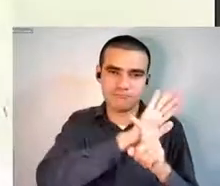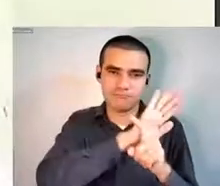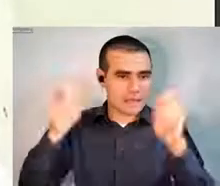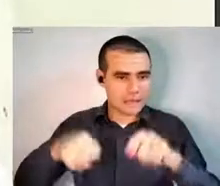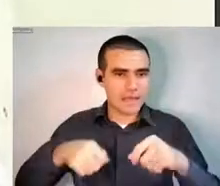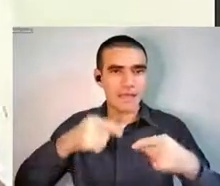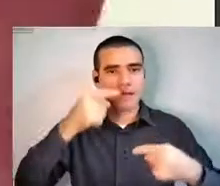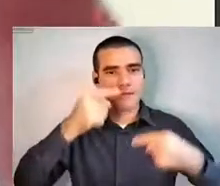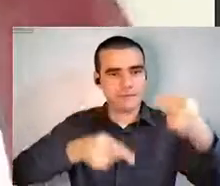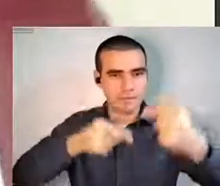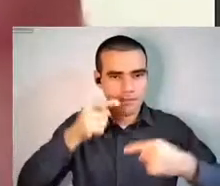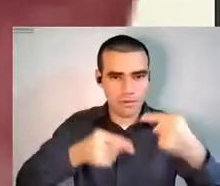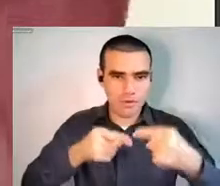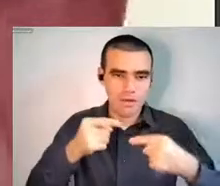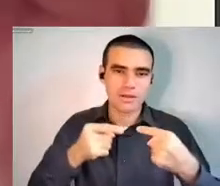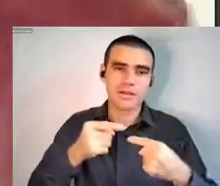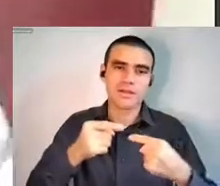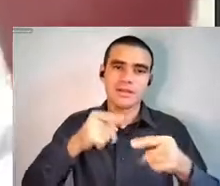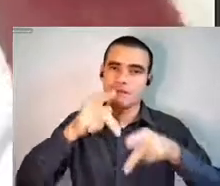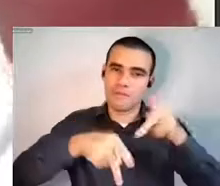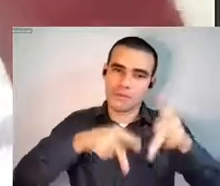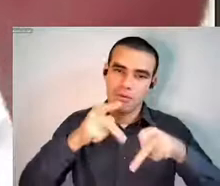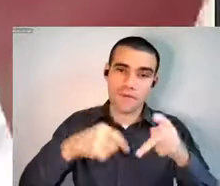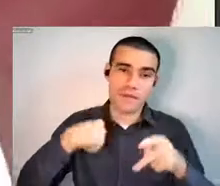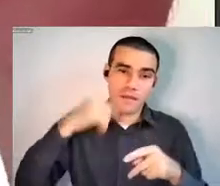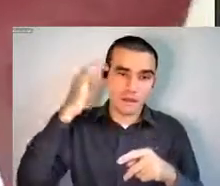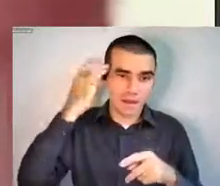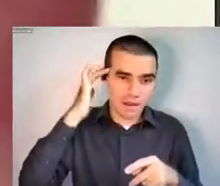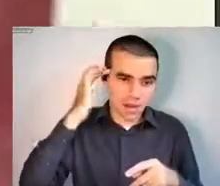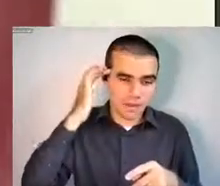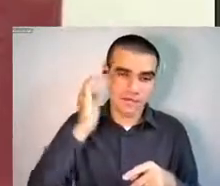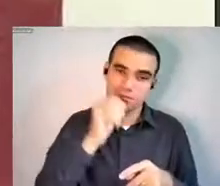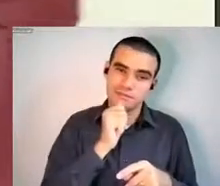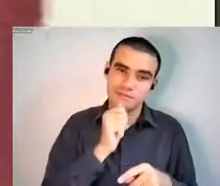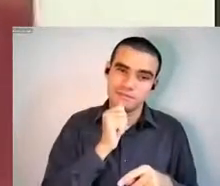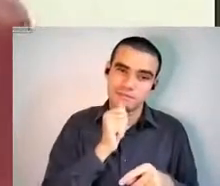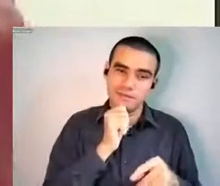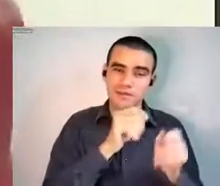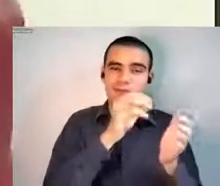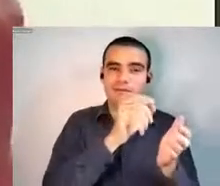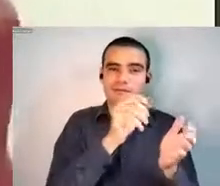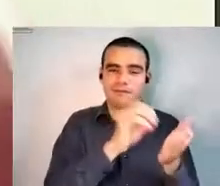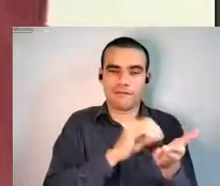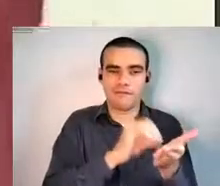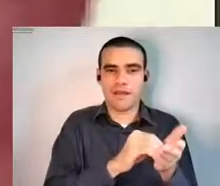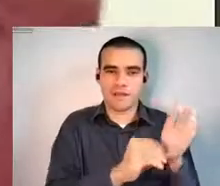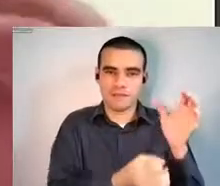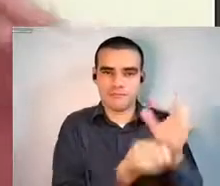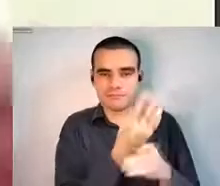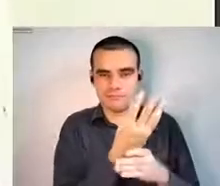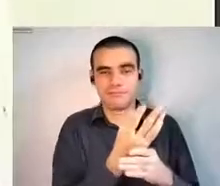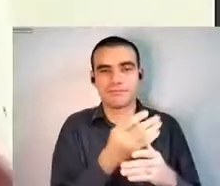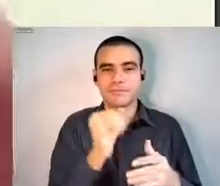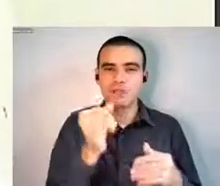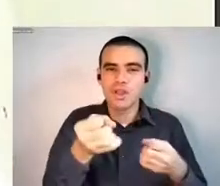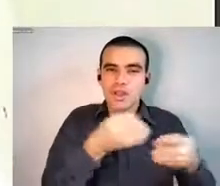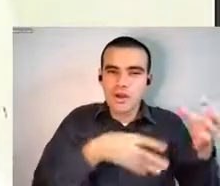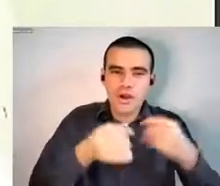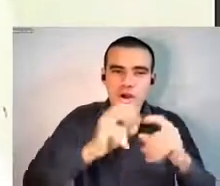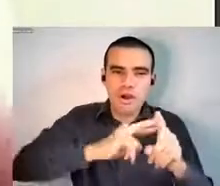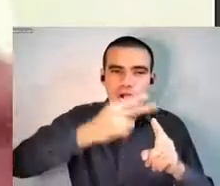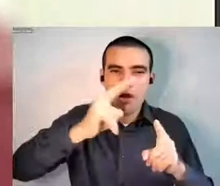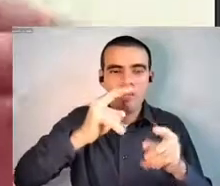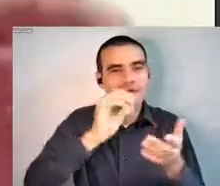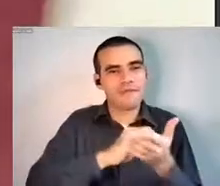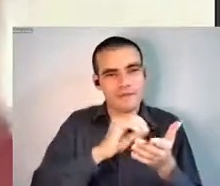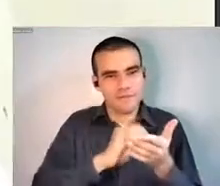and scalable. This is what we call bioeconomy. And in my point of view, they're not defined because